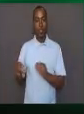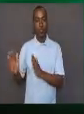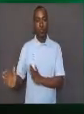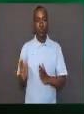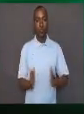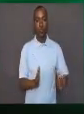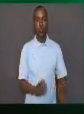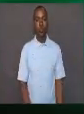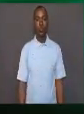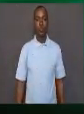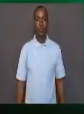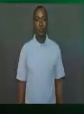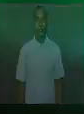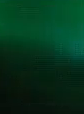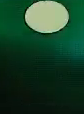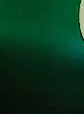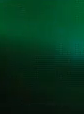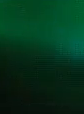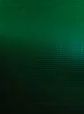Students, let's get ready.